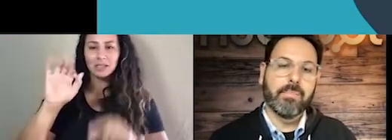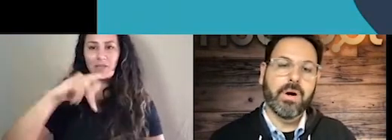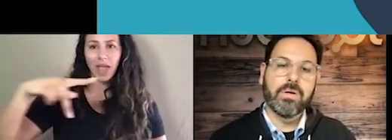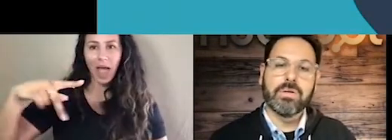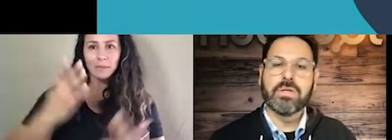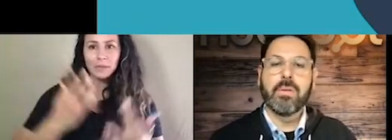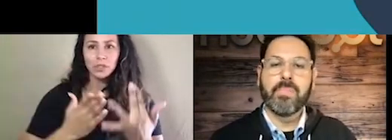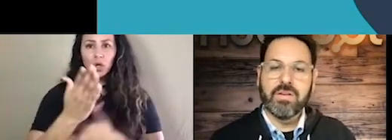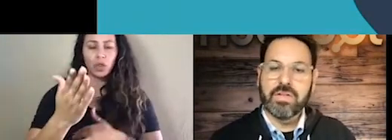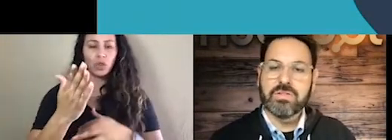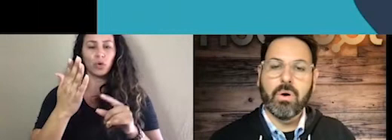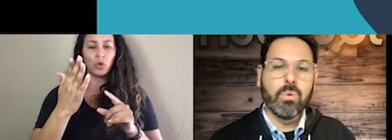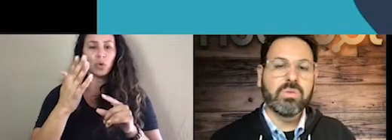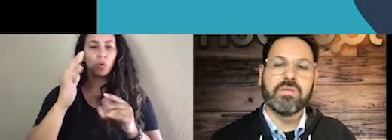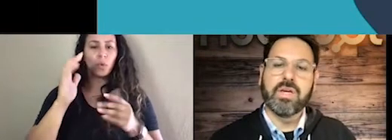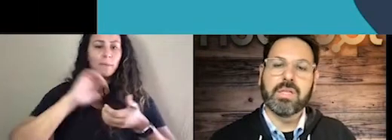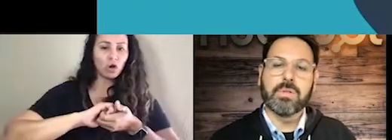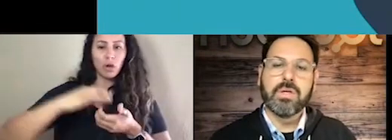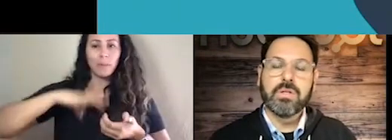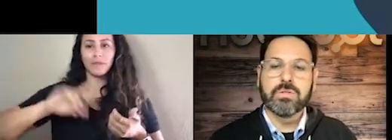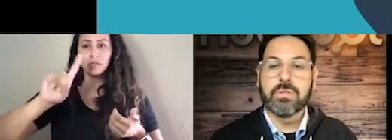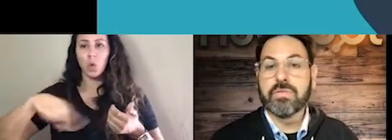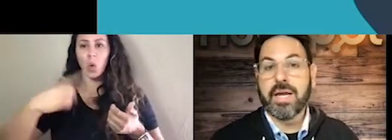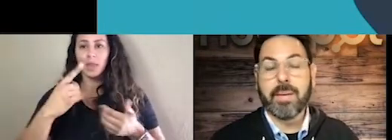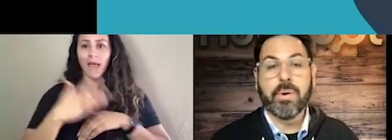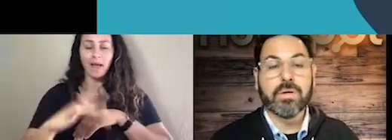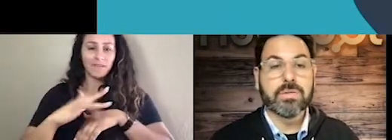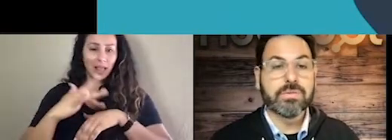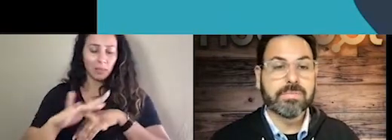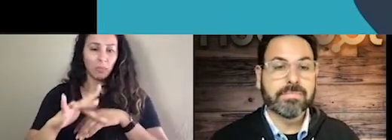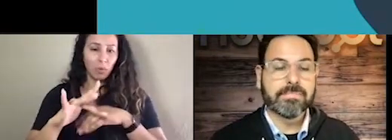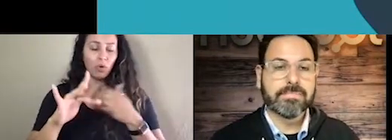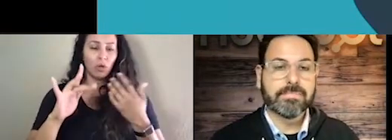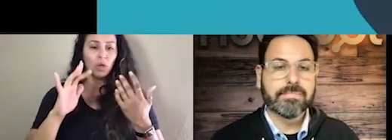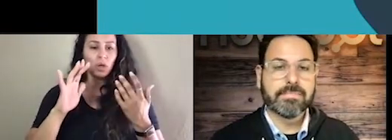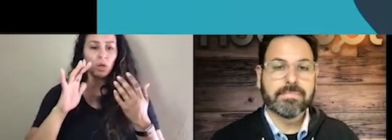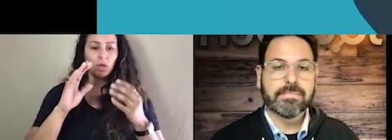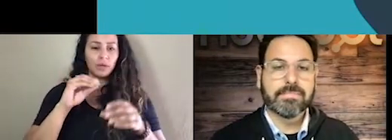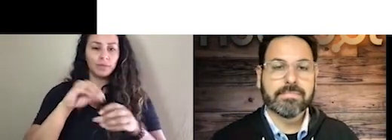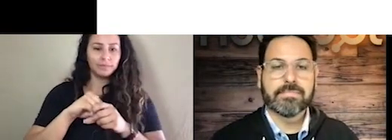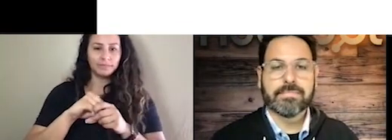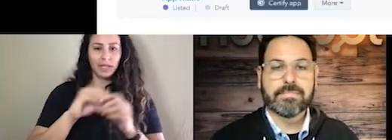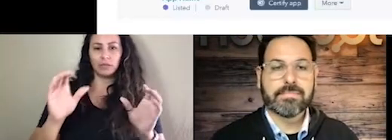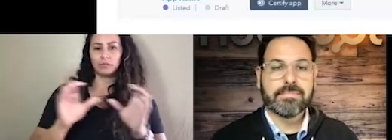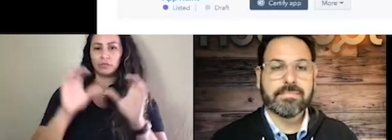the partner benefits only available to certified app partners.